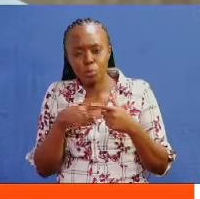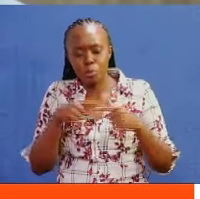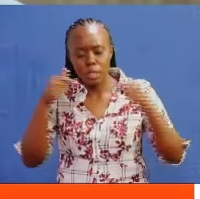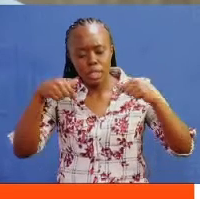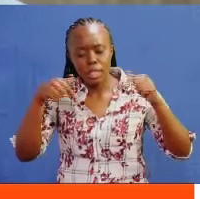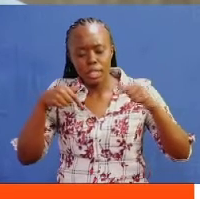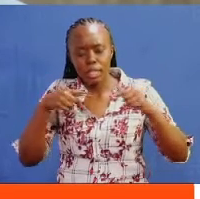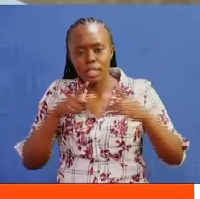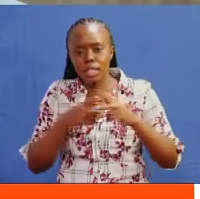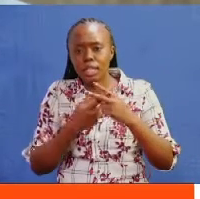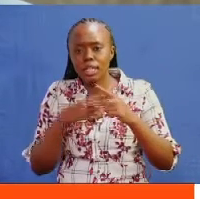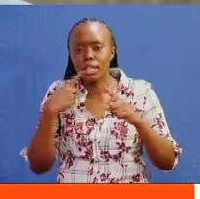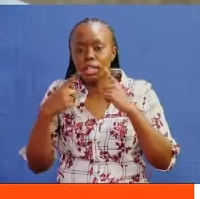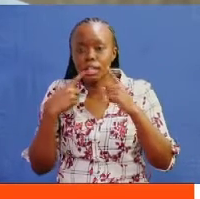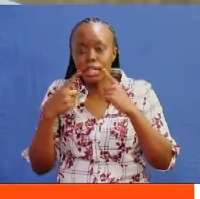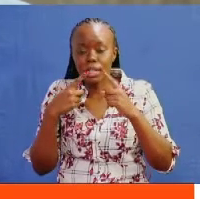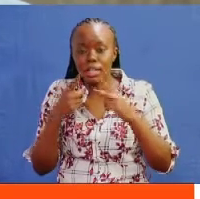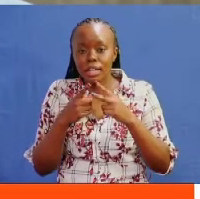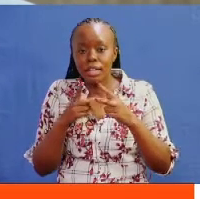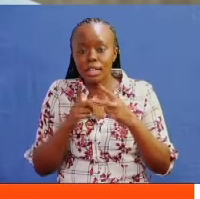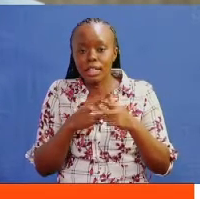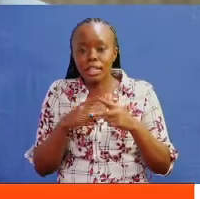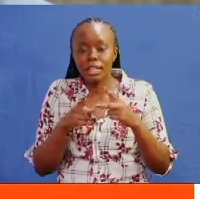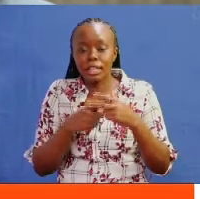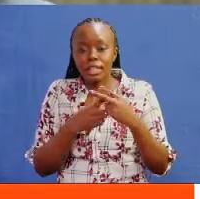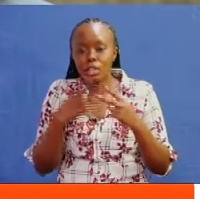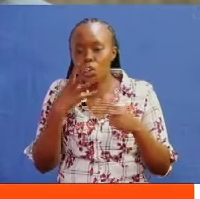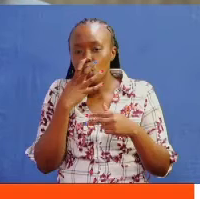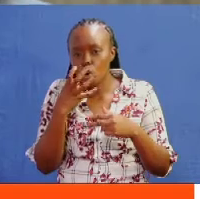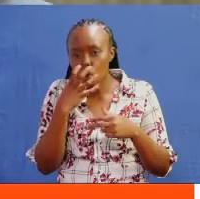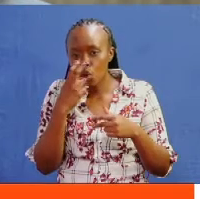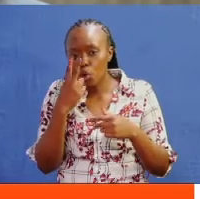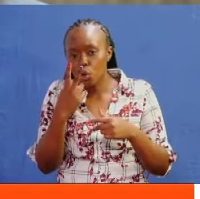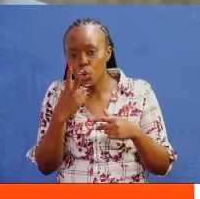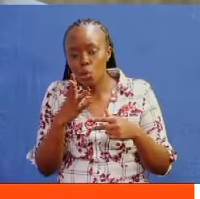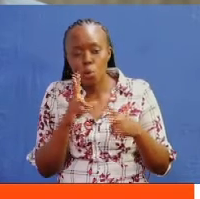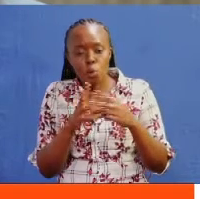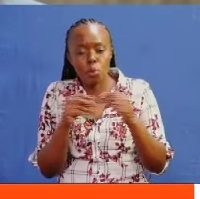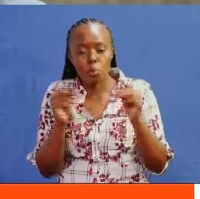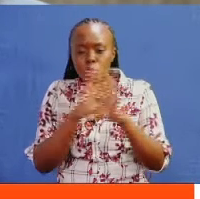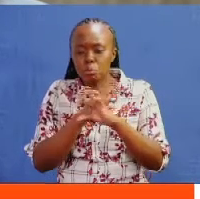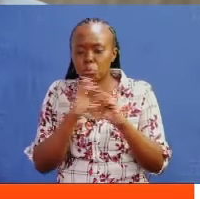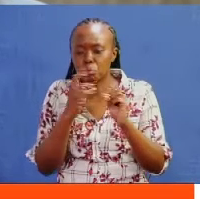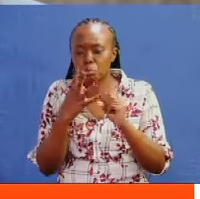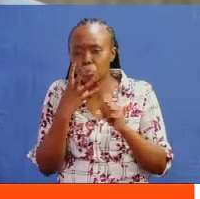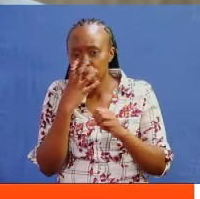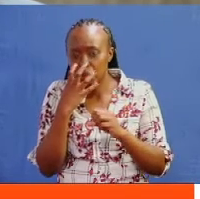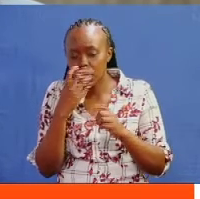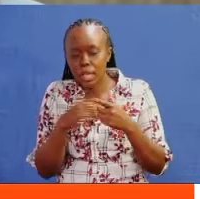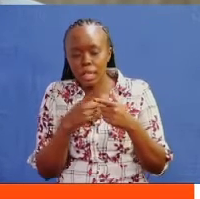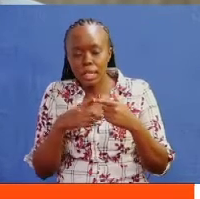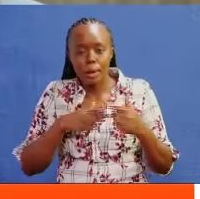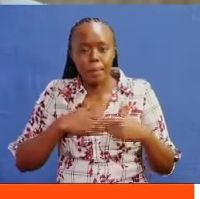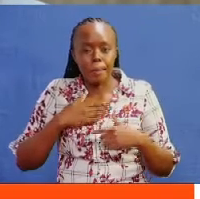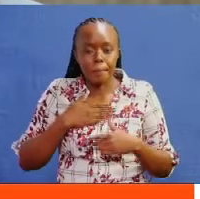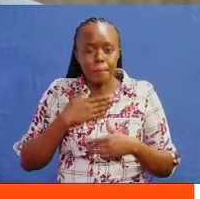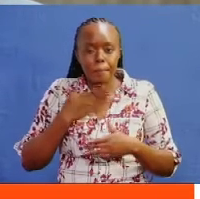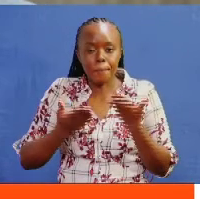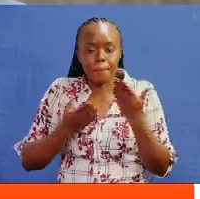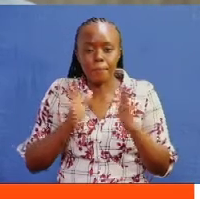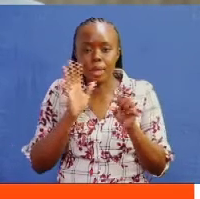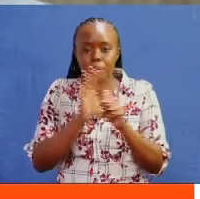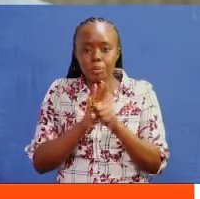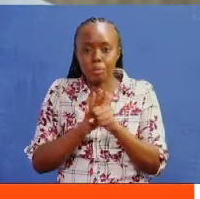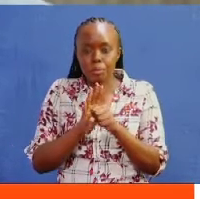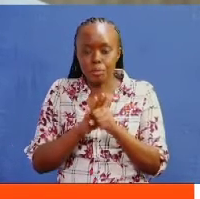started talking, like I started coughing. I could not like do 2 words without coughing. So my symptoms were like too much,